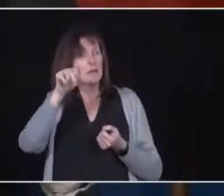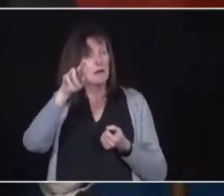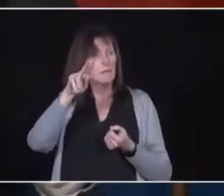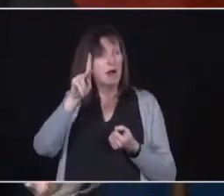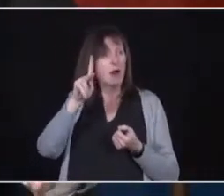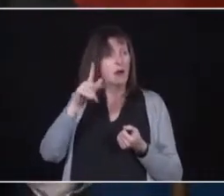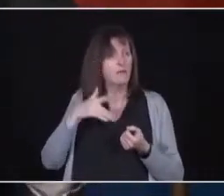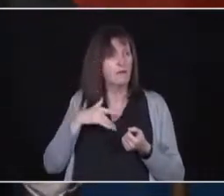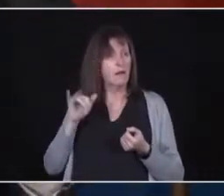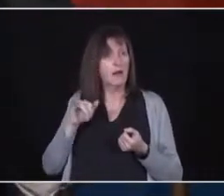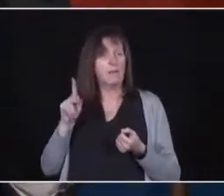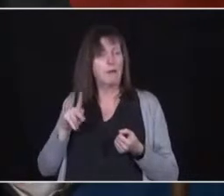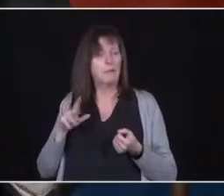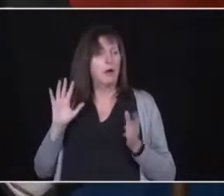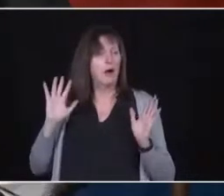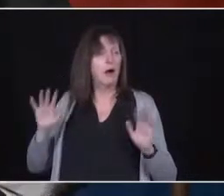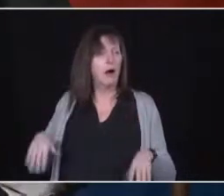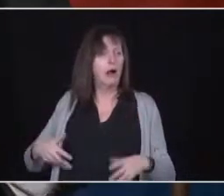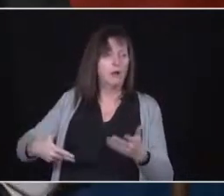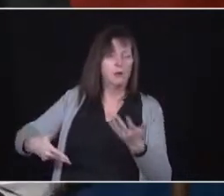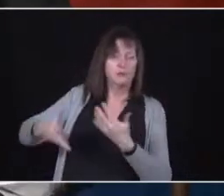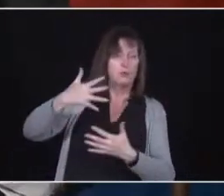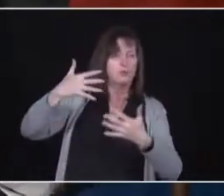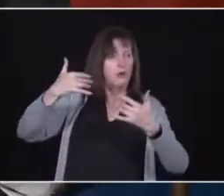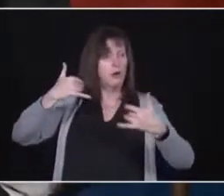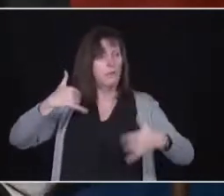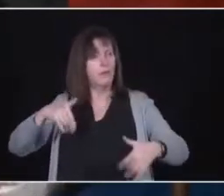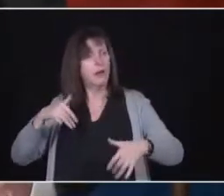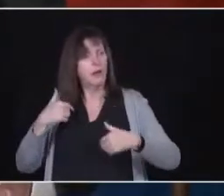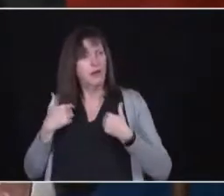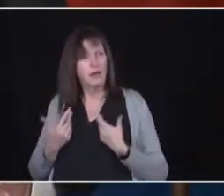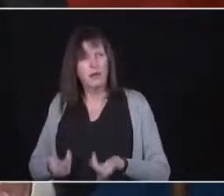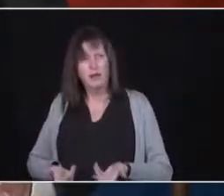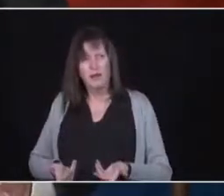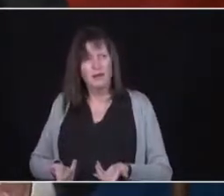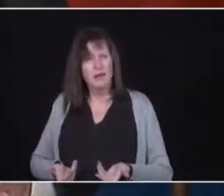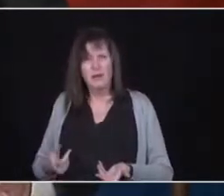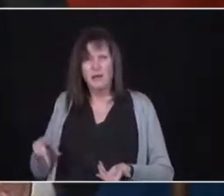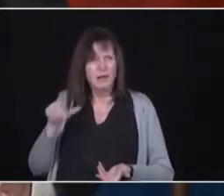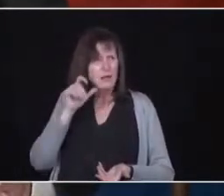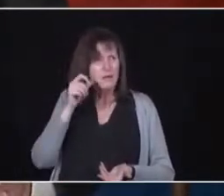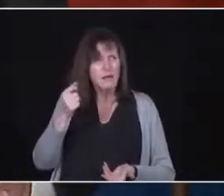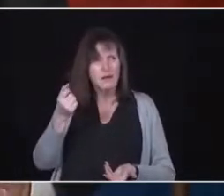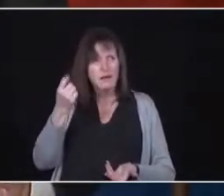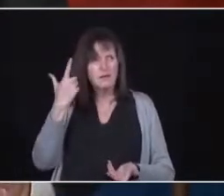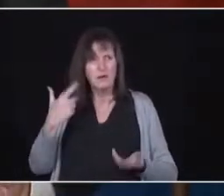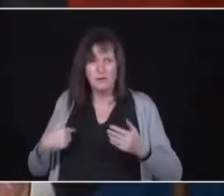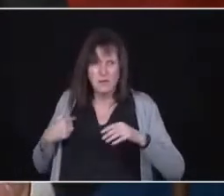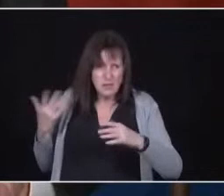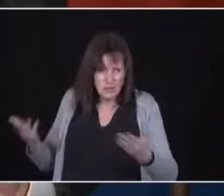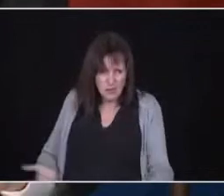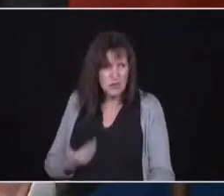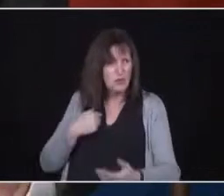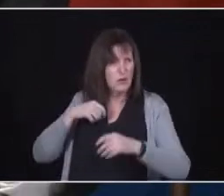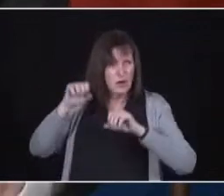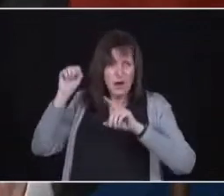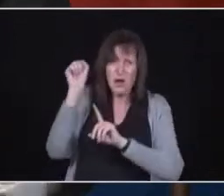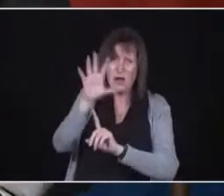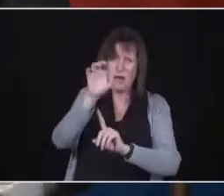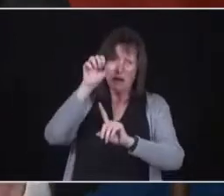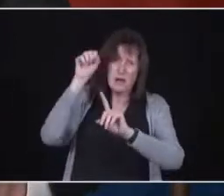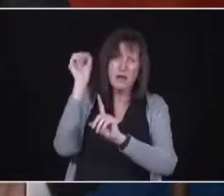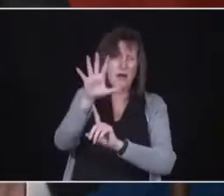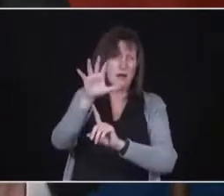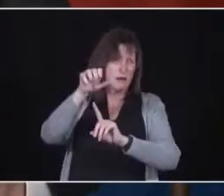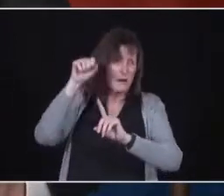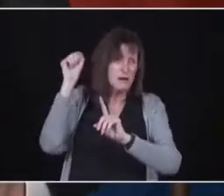usual. I just don't understand it. I've been up here ringing the alarm bells. You know, again, 90% of the people